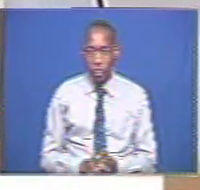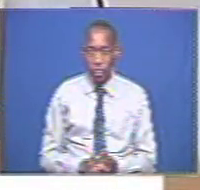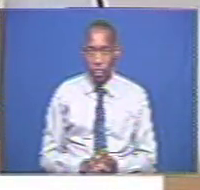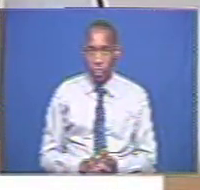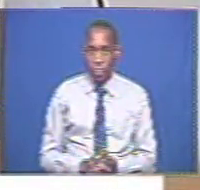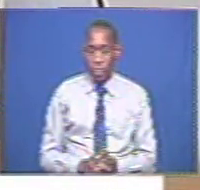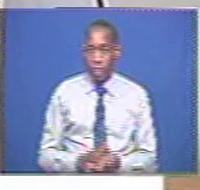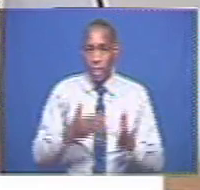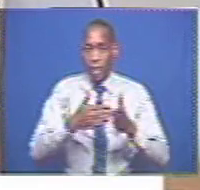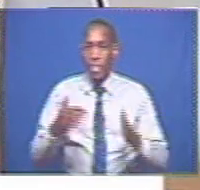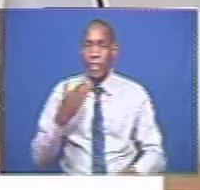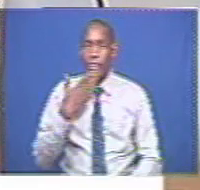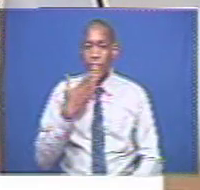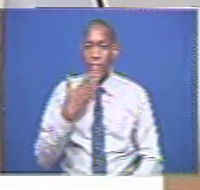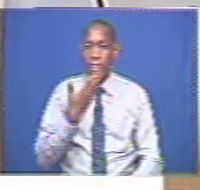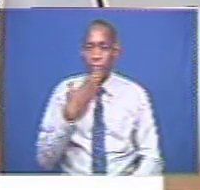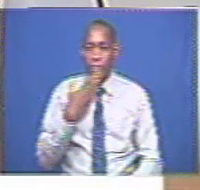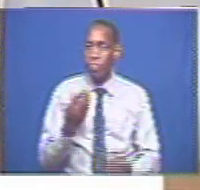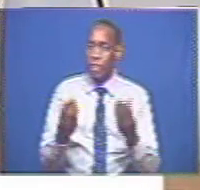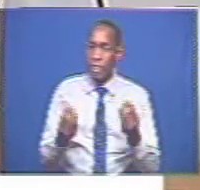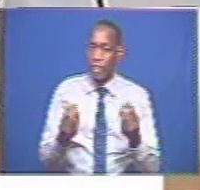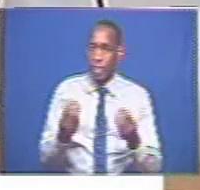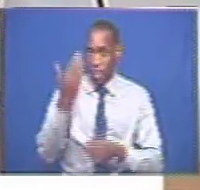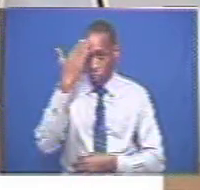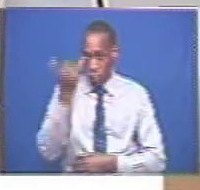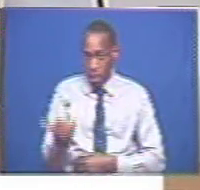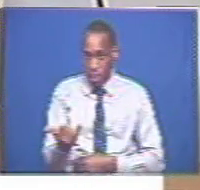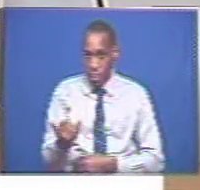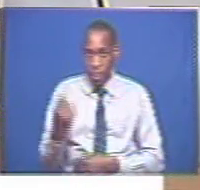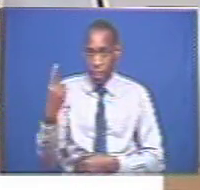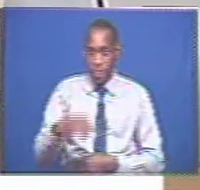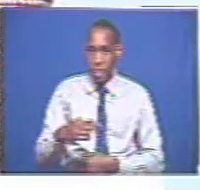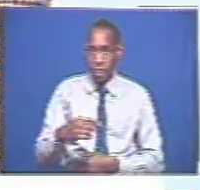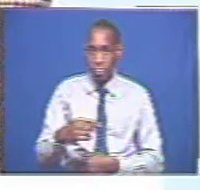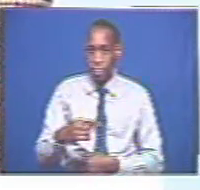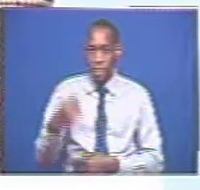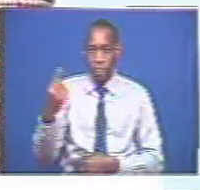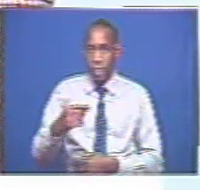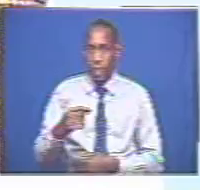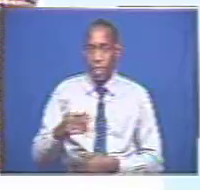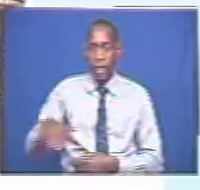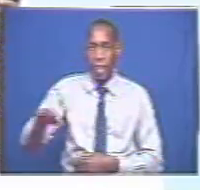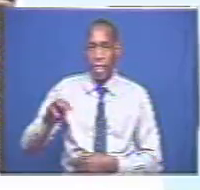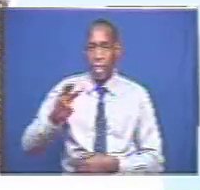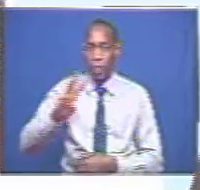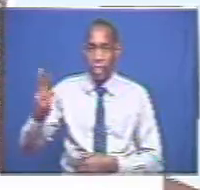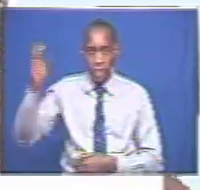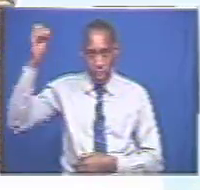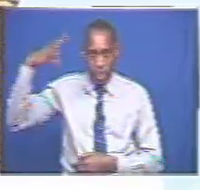play against FC Leopards, funny enough, has been much easier, because we beat them they've never beat us well in Western Stima. Oh.